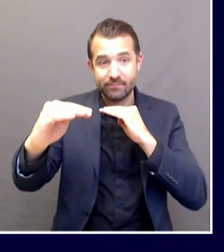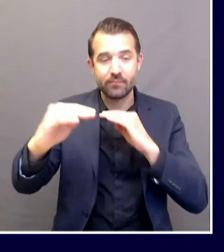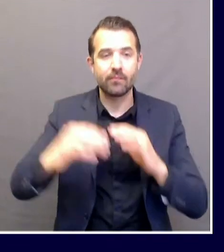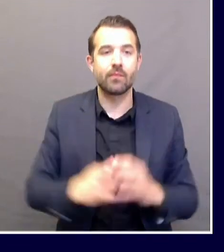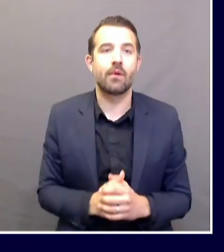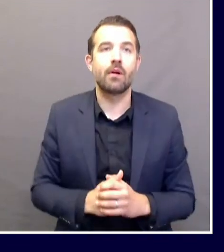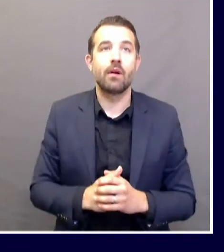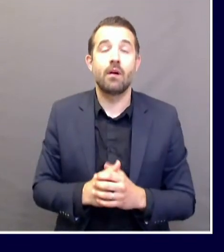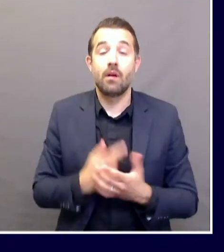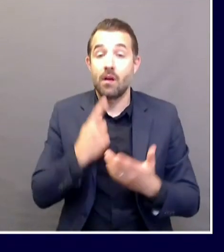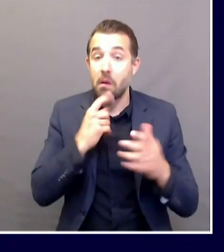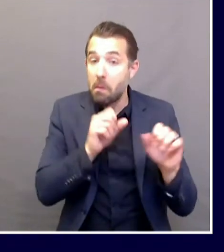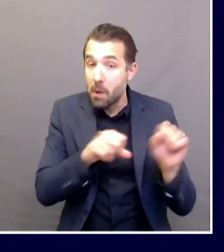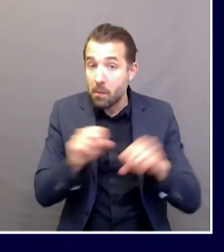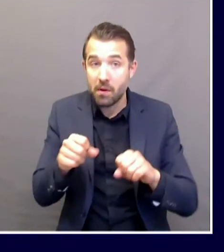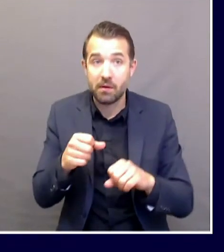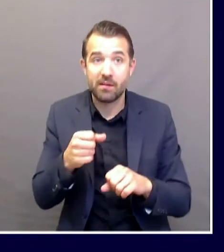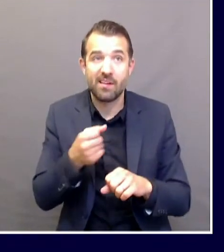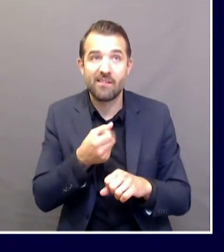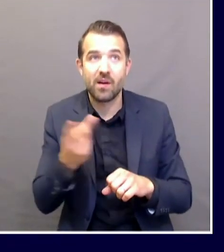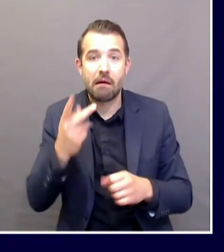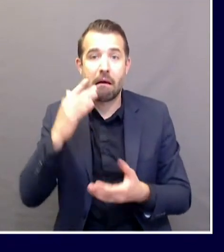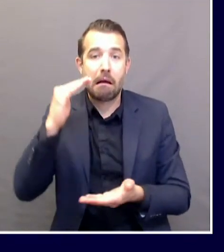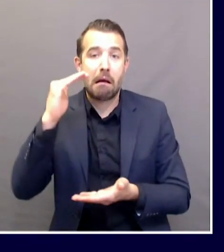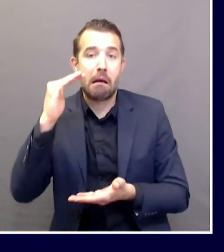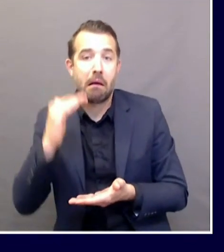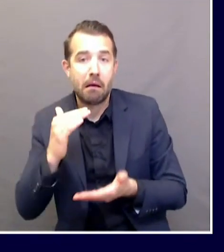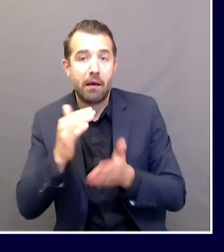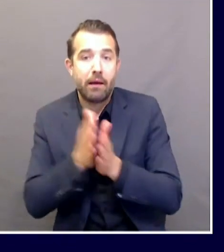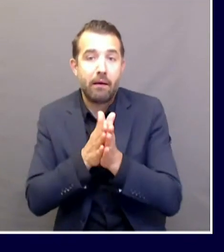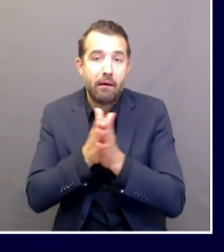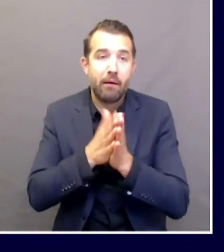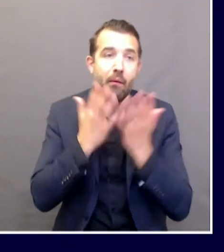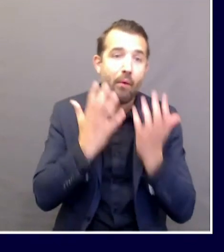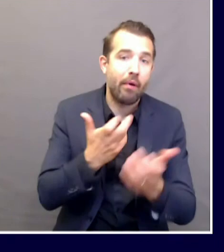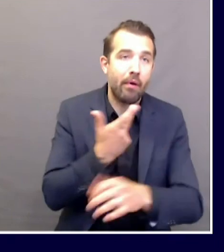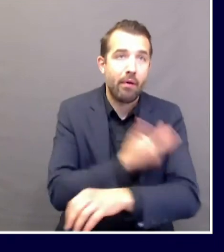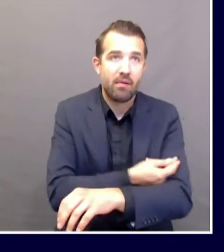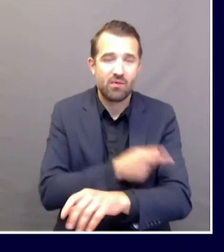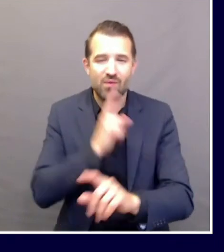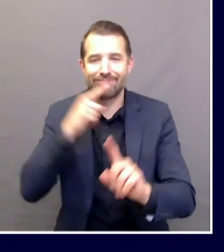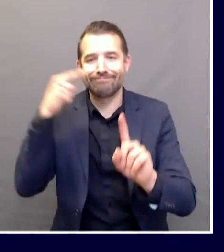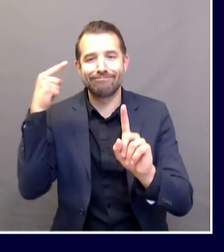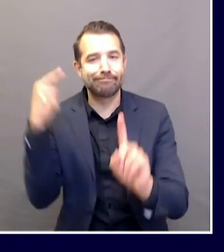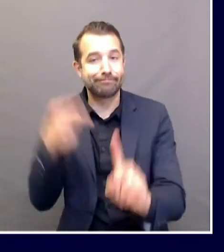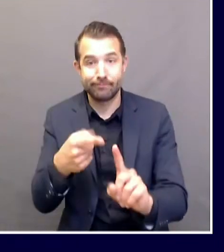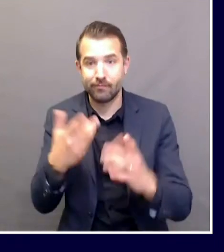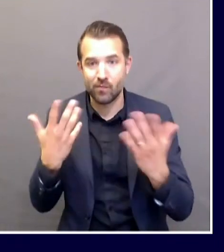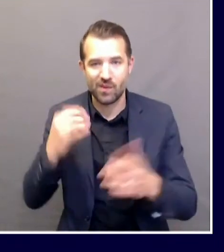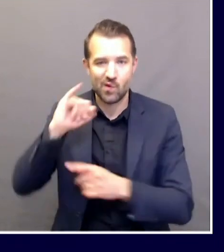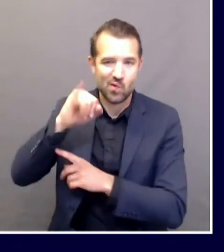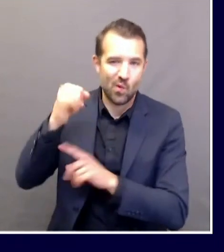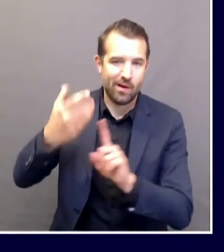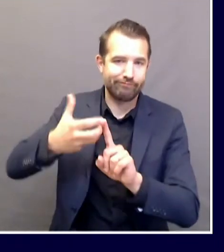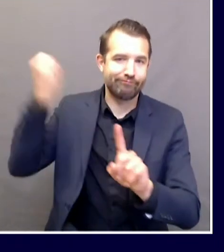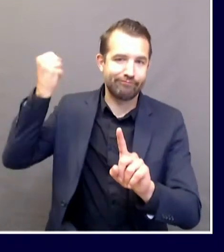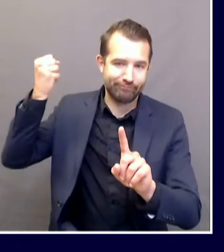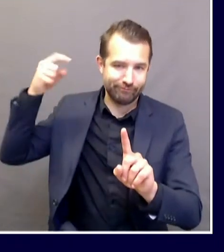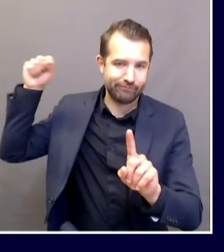by my lights, it's really a function of J&J. We shall see. As to the independent